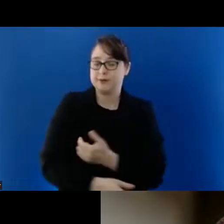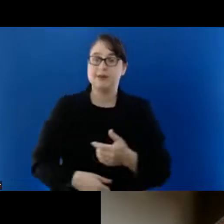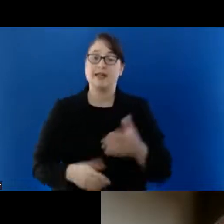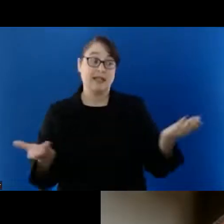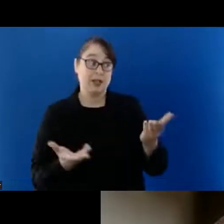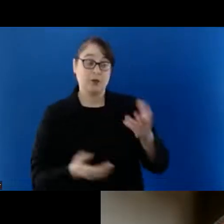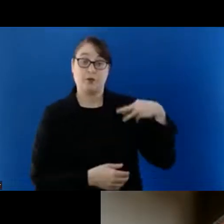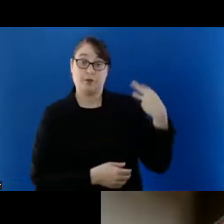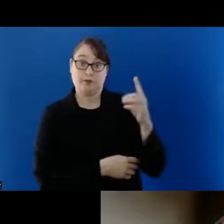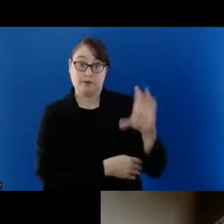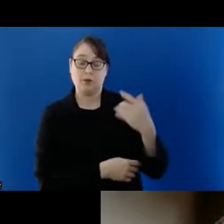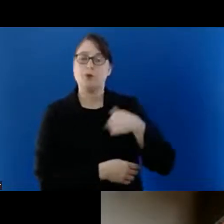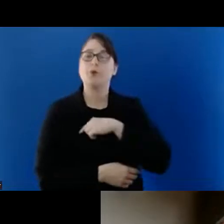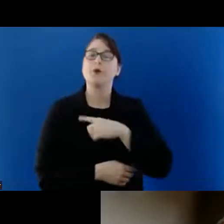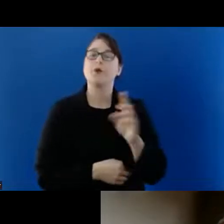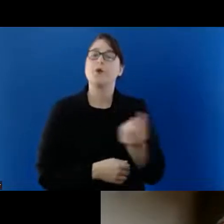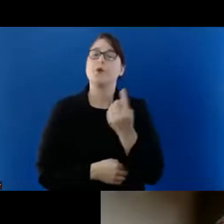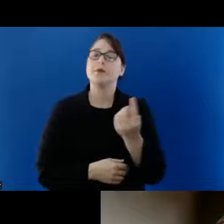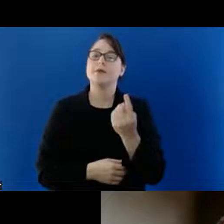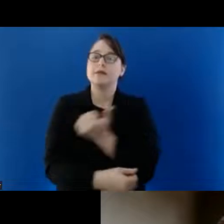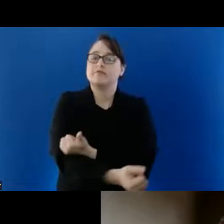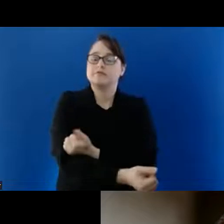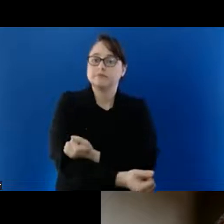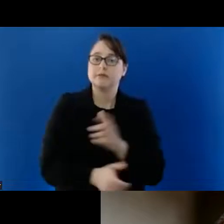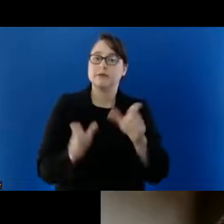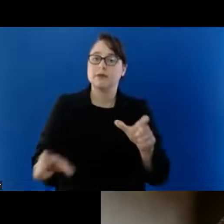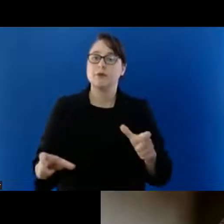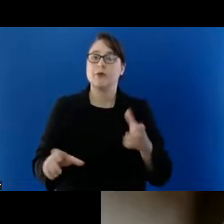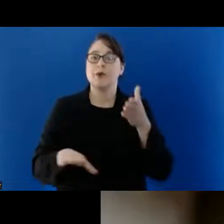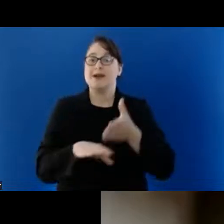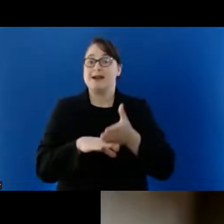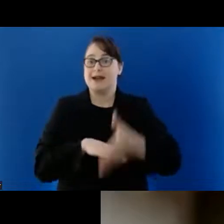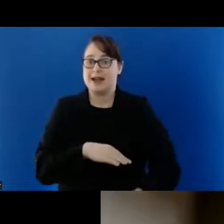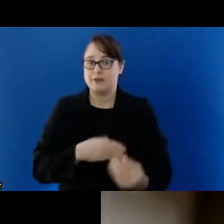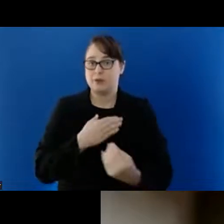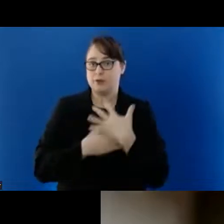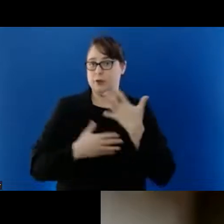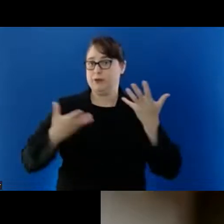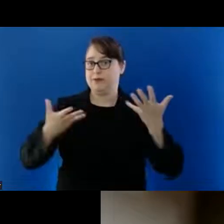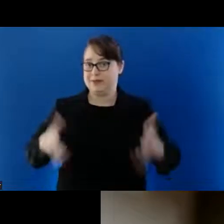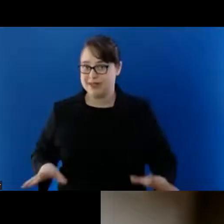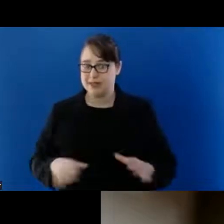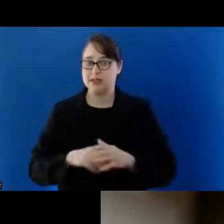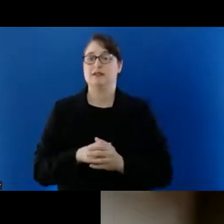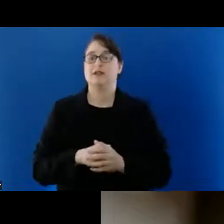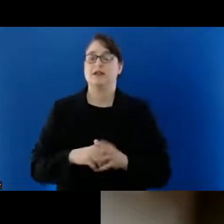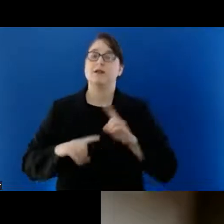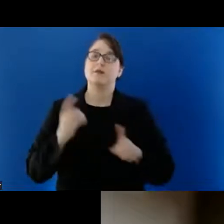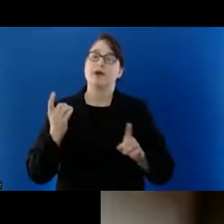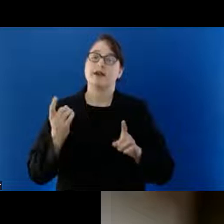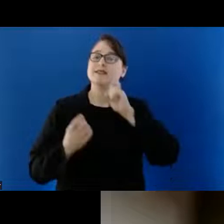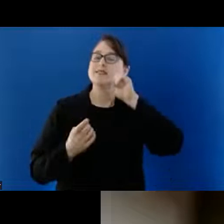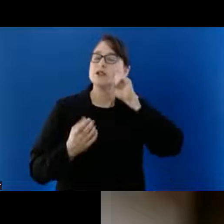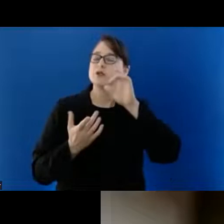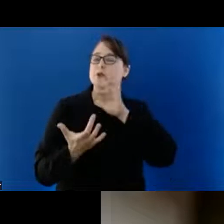we were only vaccinating people within the context of post-exposure prophylaxis, or within the context of sexual contacts